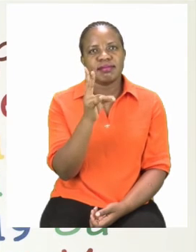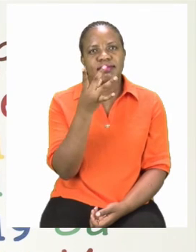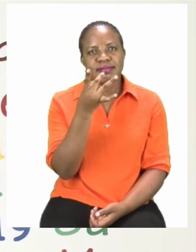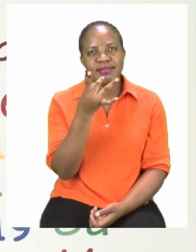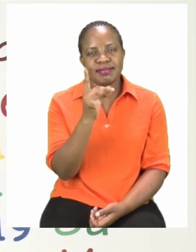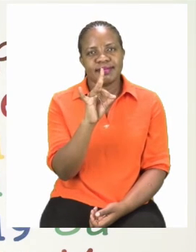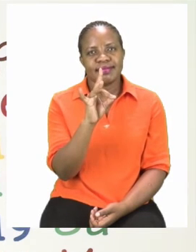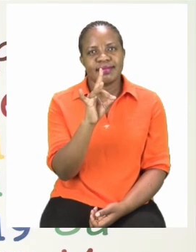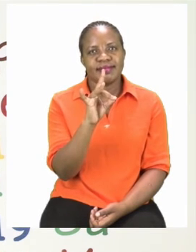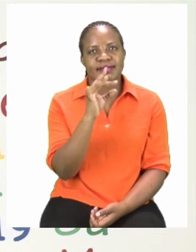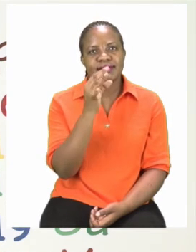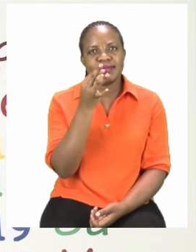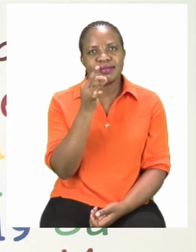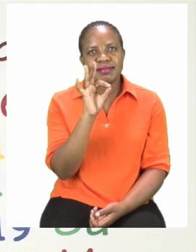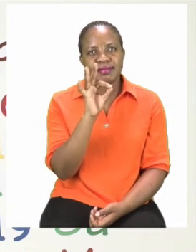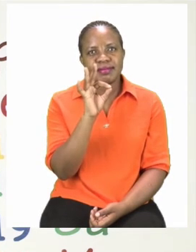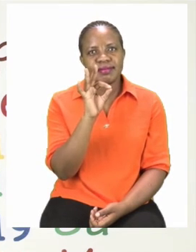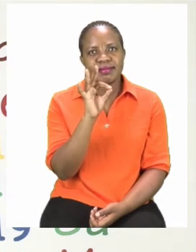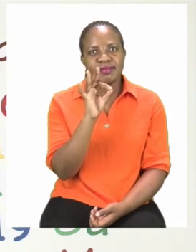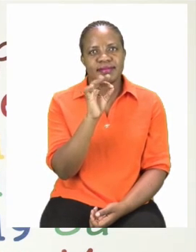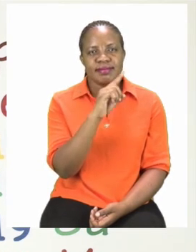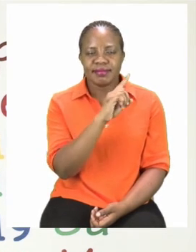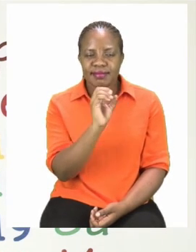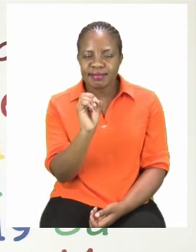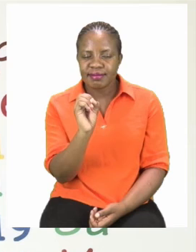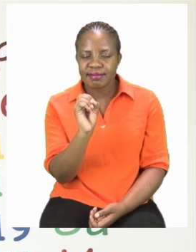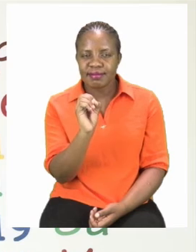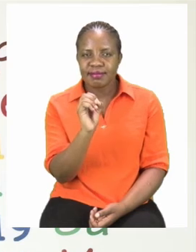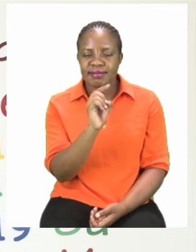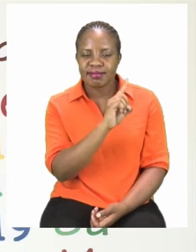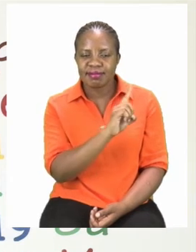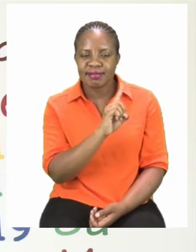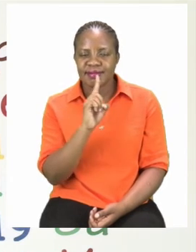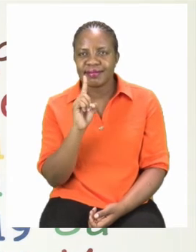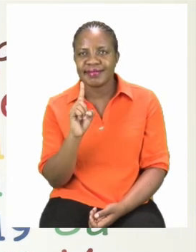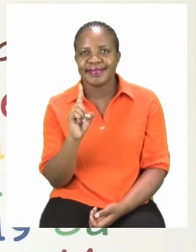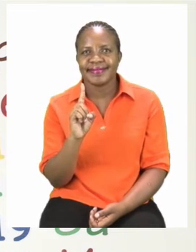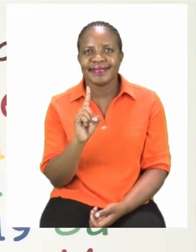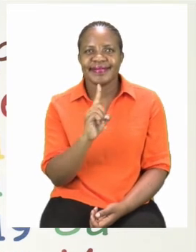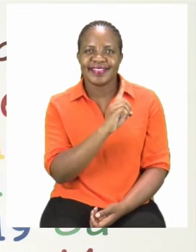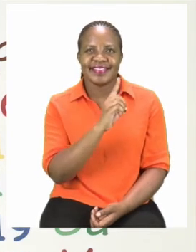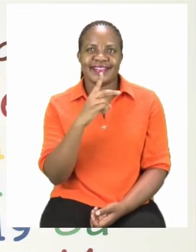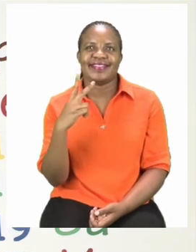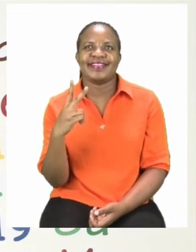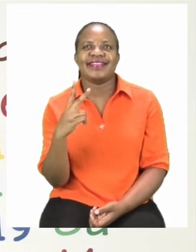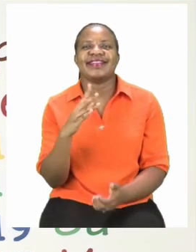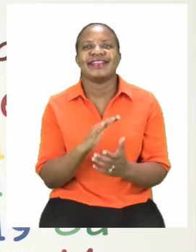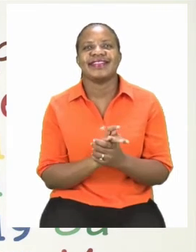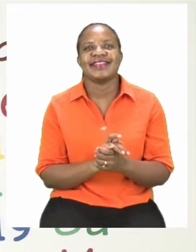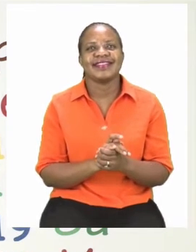your sanitizer and we will sing our special sanitizing song.